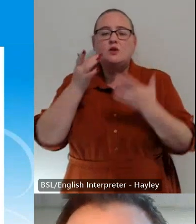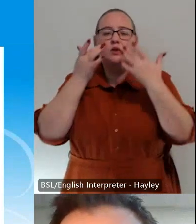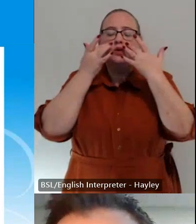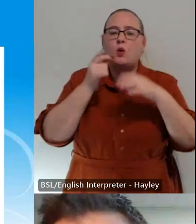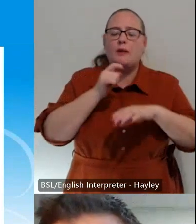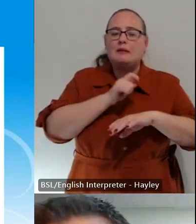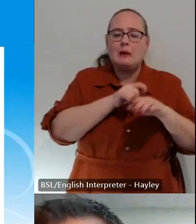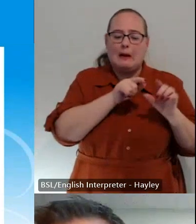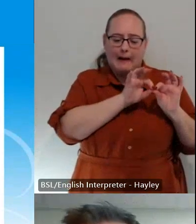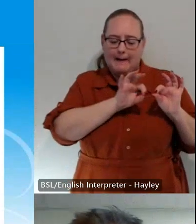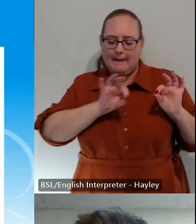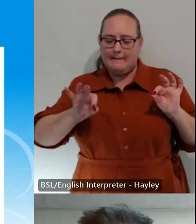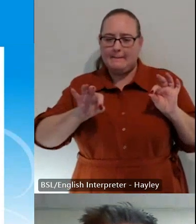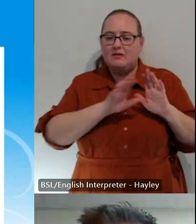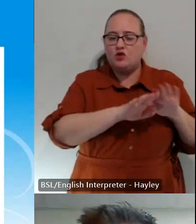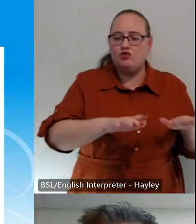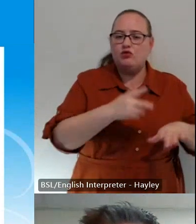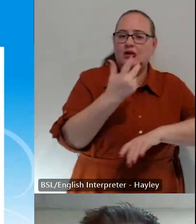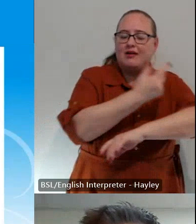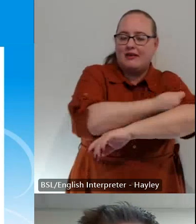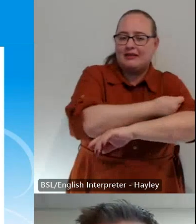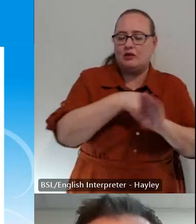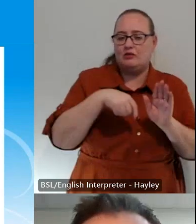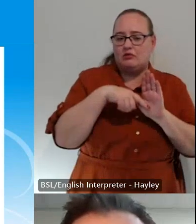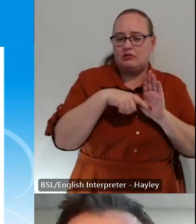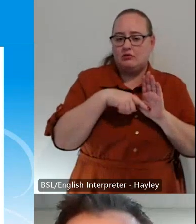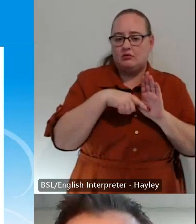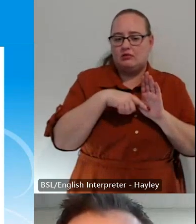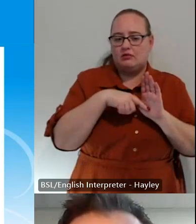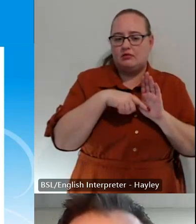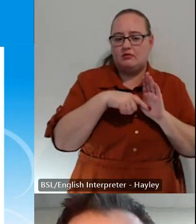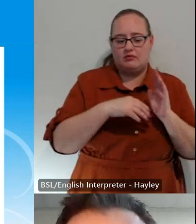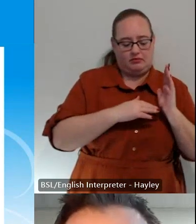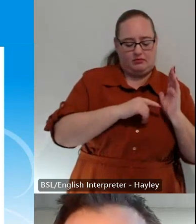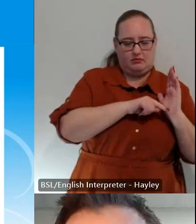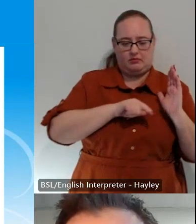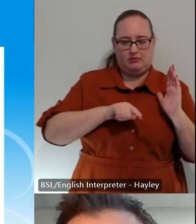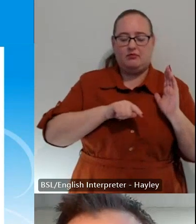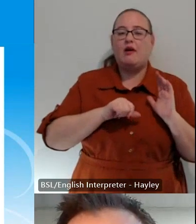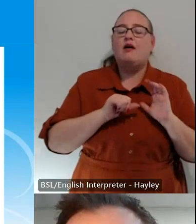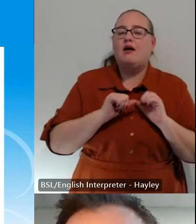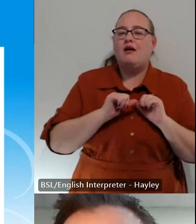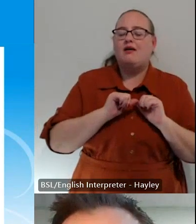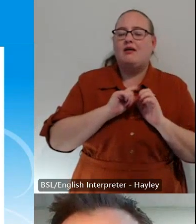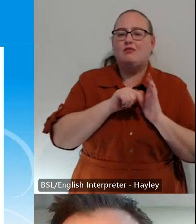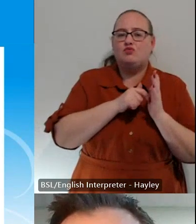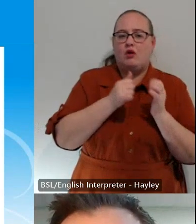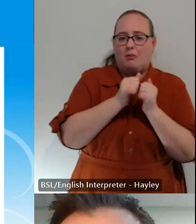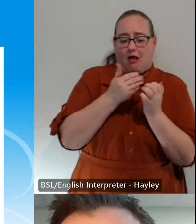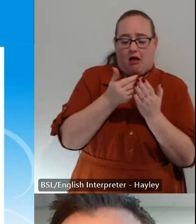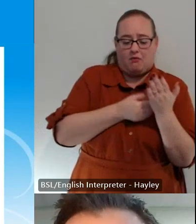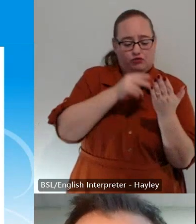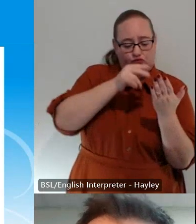mitigation measures and vaccination policies on the bottom hand corner. It's a really excellent paper that I recommend everybody looks at if you can, on